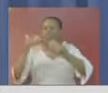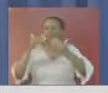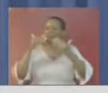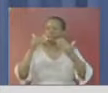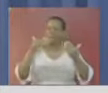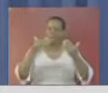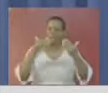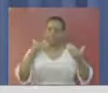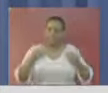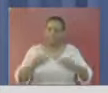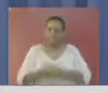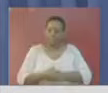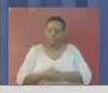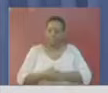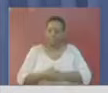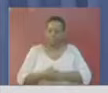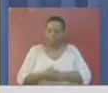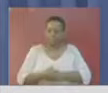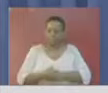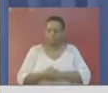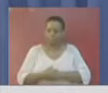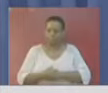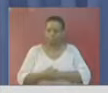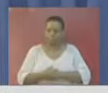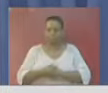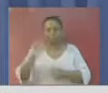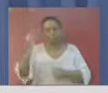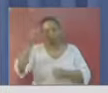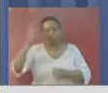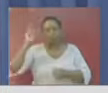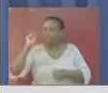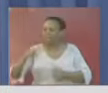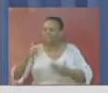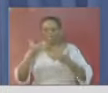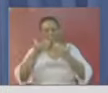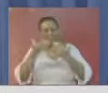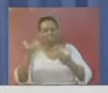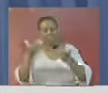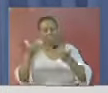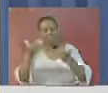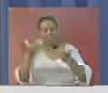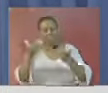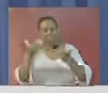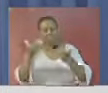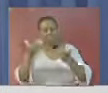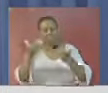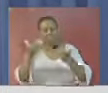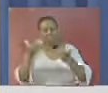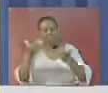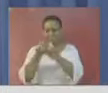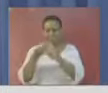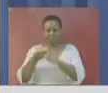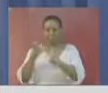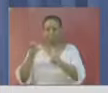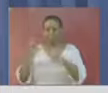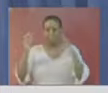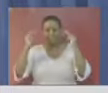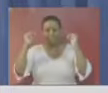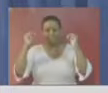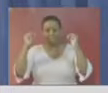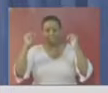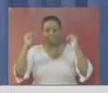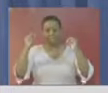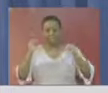thank them. That is the team at the Ministry of National Security, the team from the Ministry of Health, including the Port Health and the